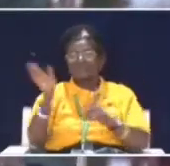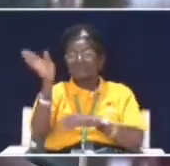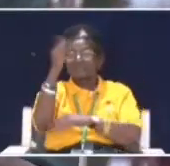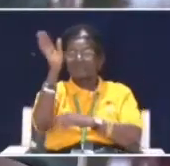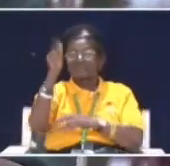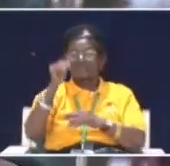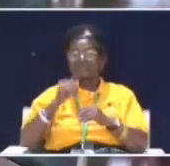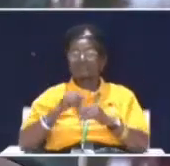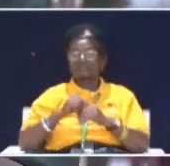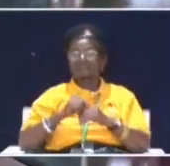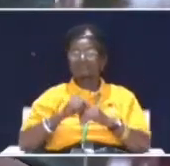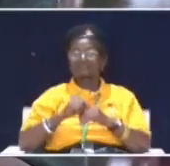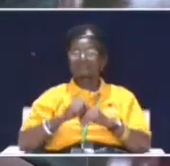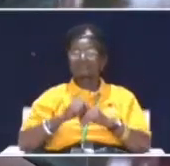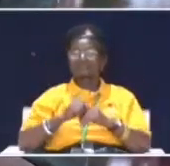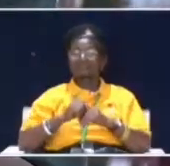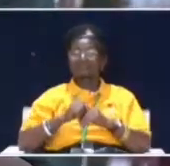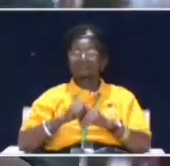asale ki o bere si ni ma san.